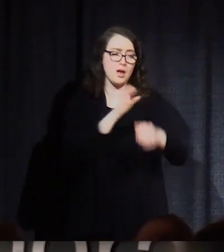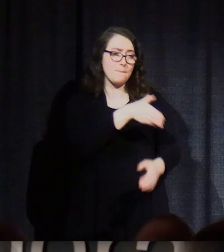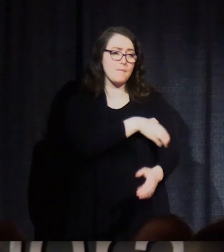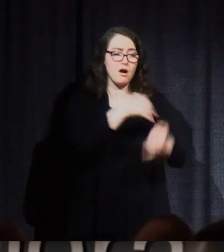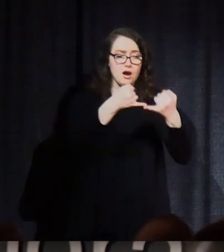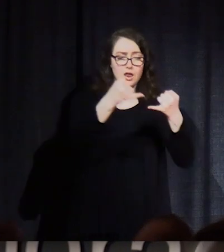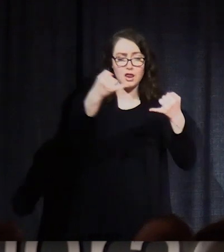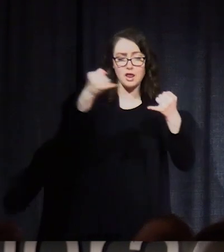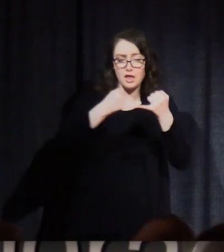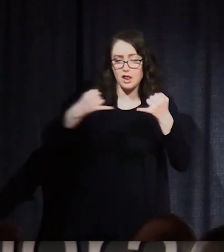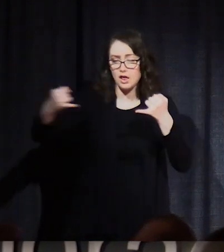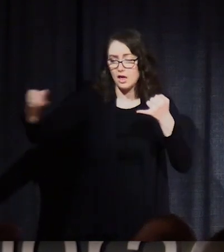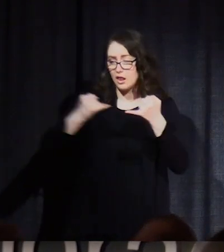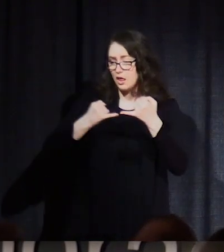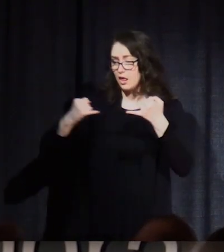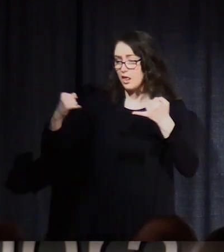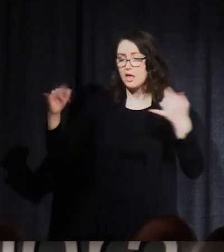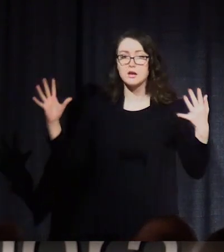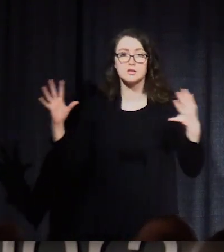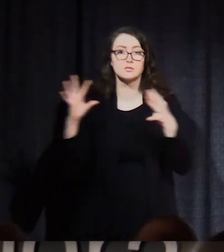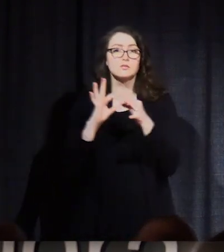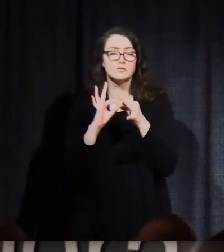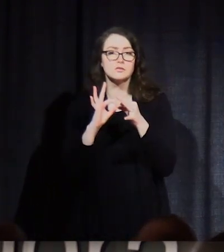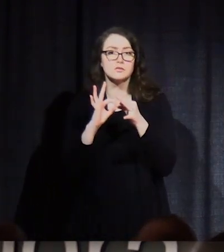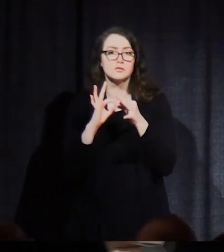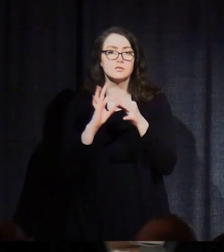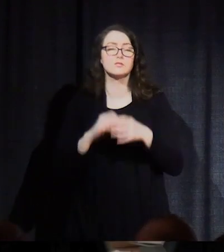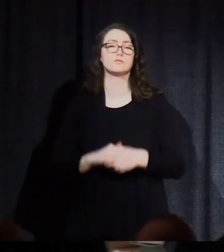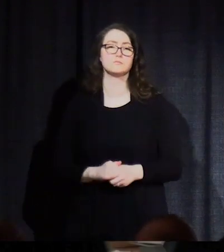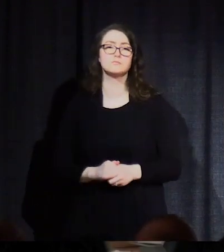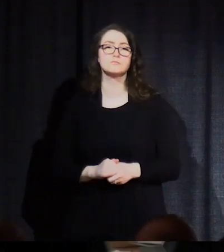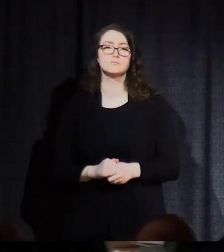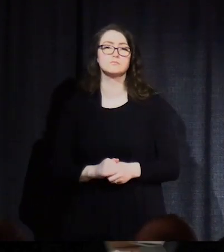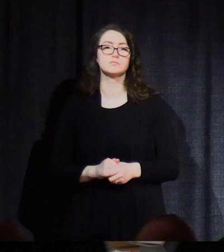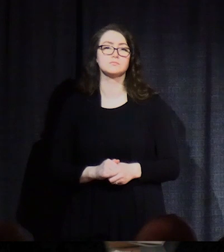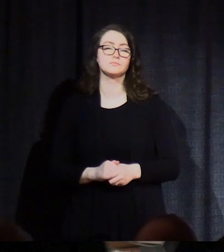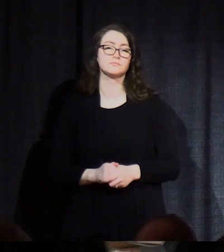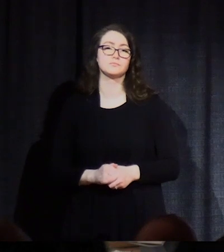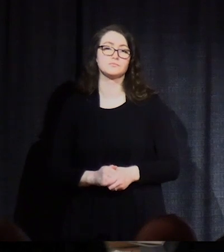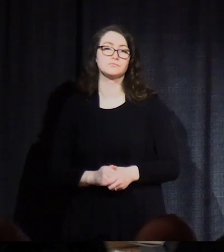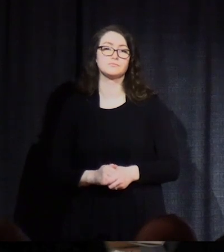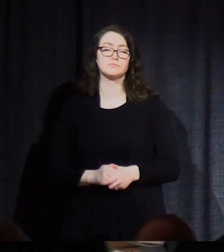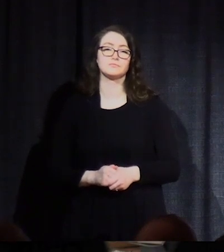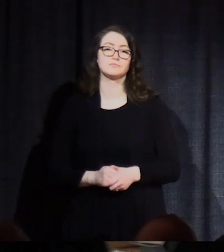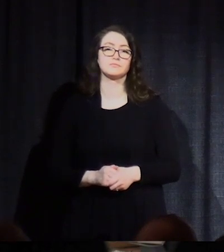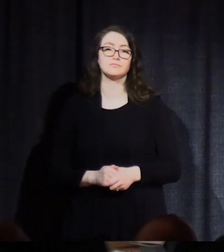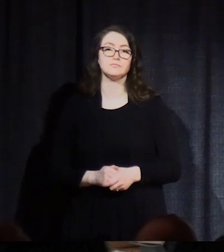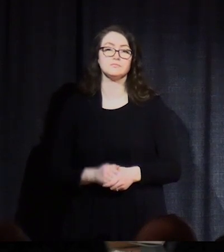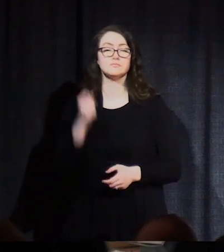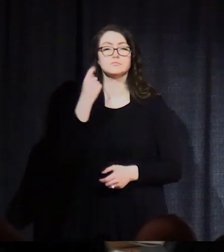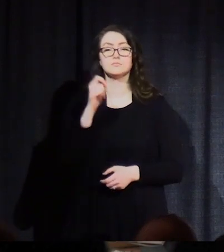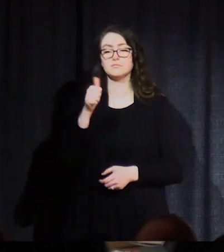only commodity in the world that is produced and consumed at the same time. But